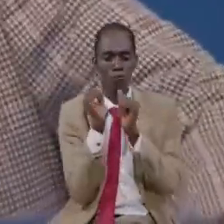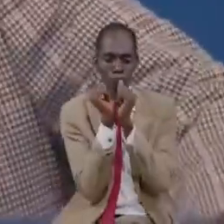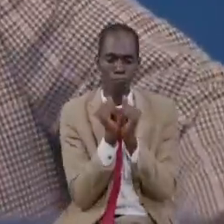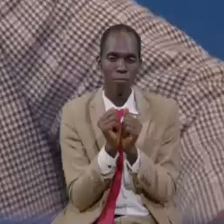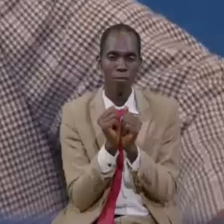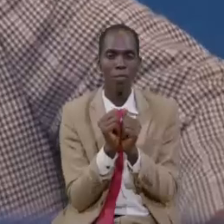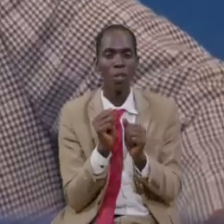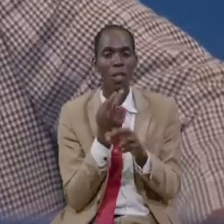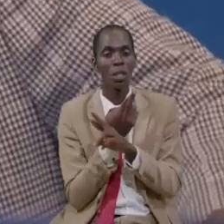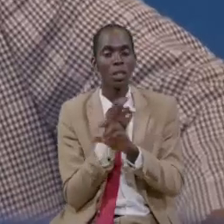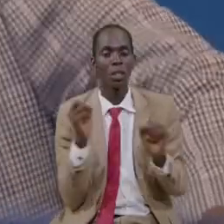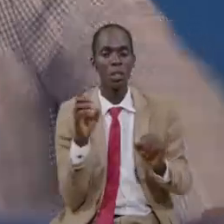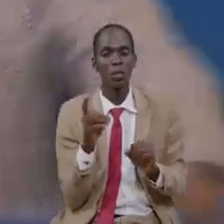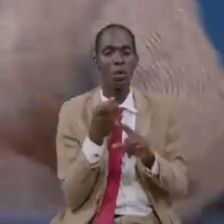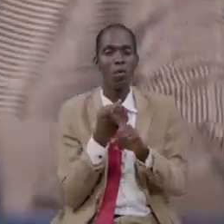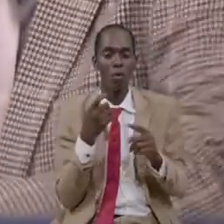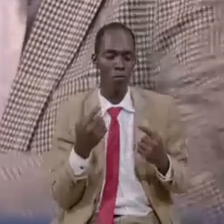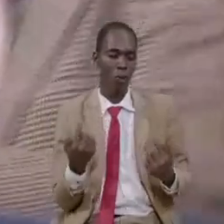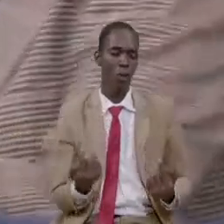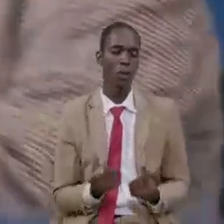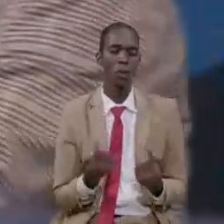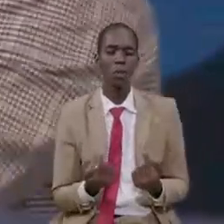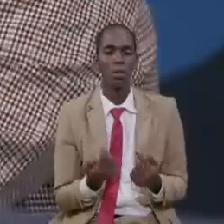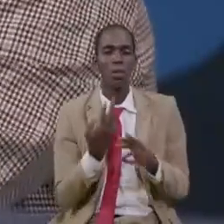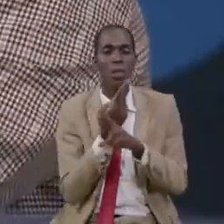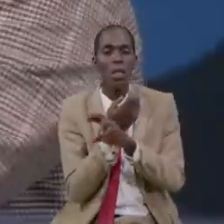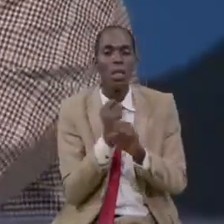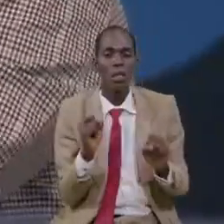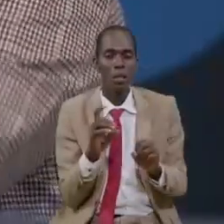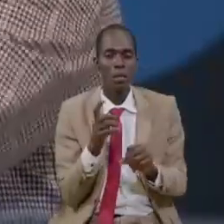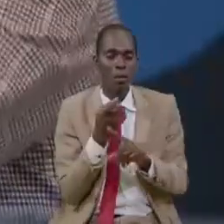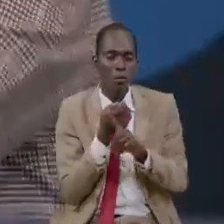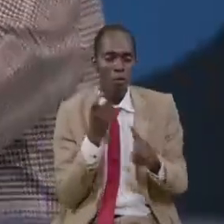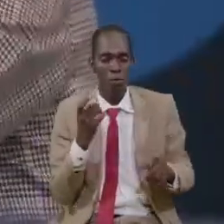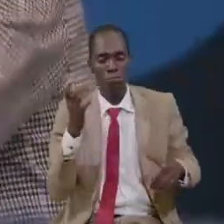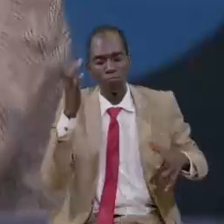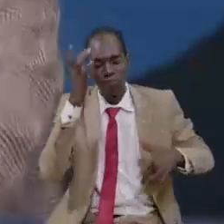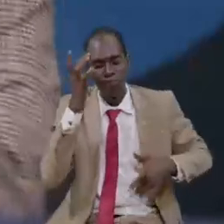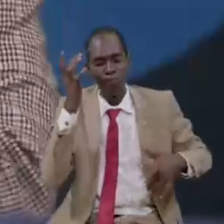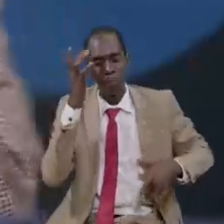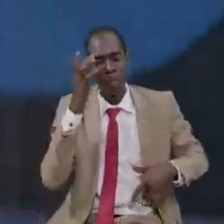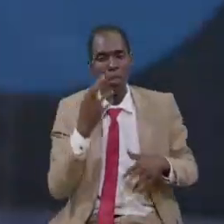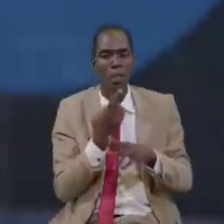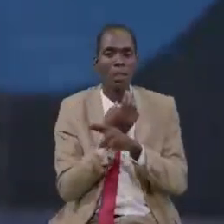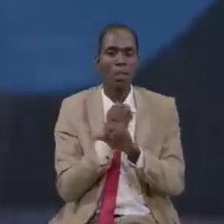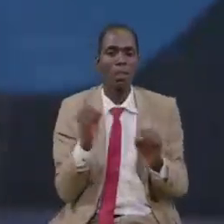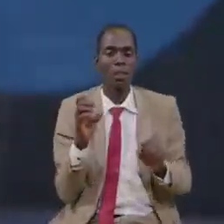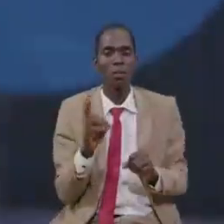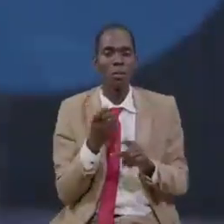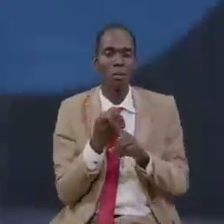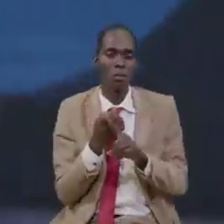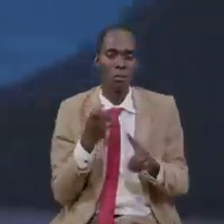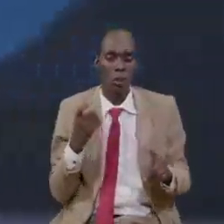Redeemed from sin. Redeemed from sicknesses. Redeemed from